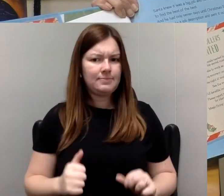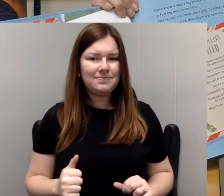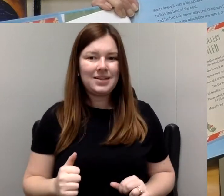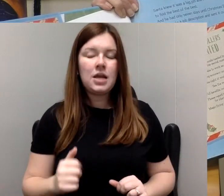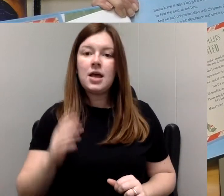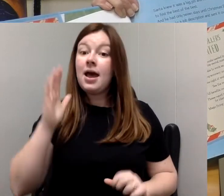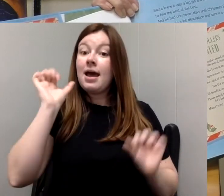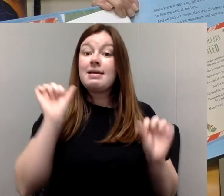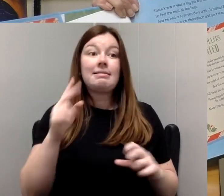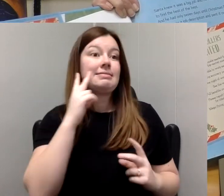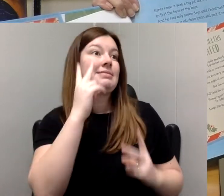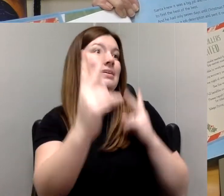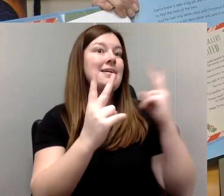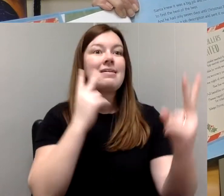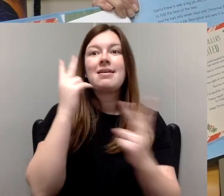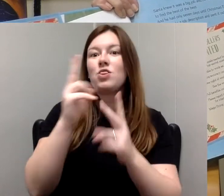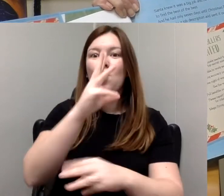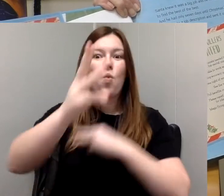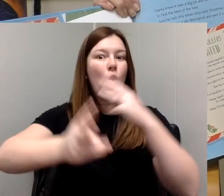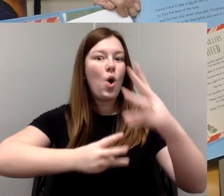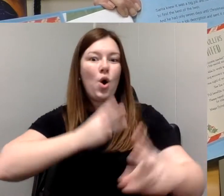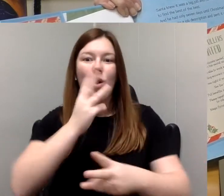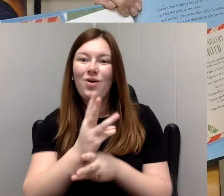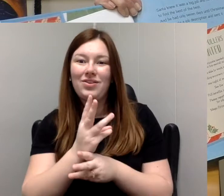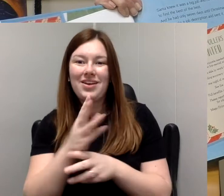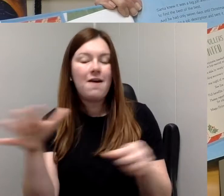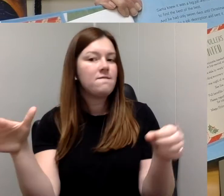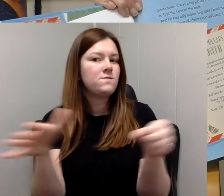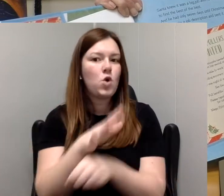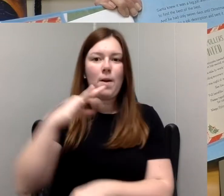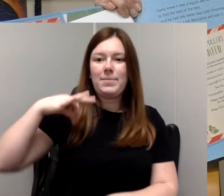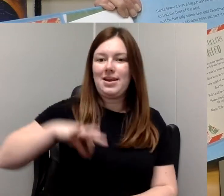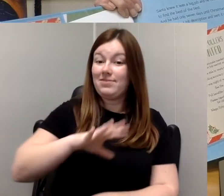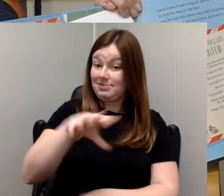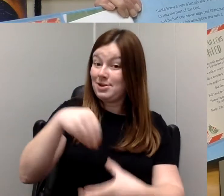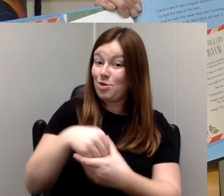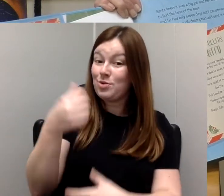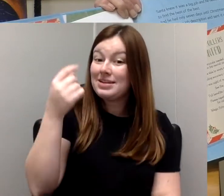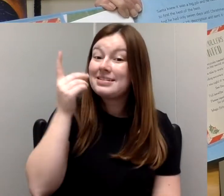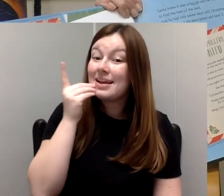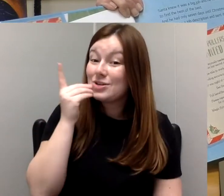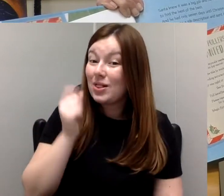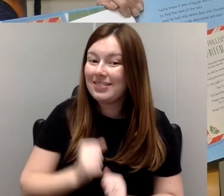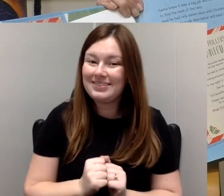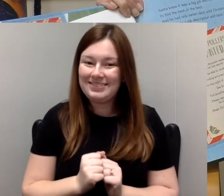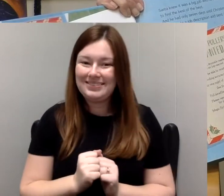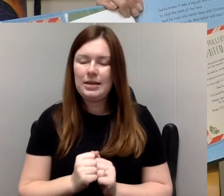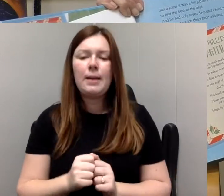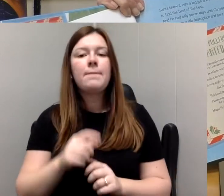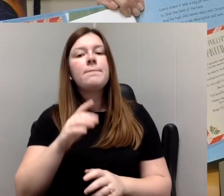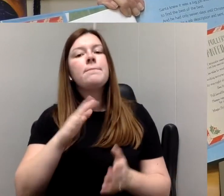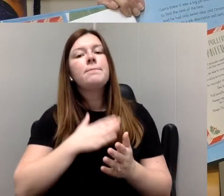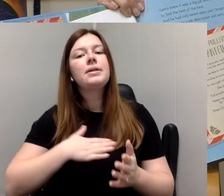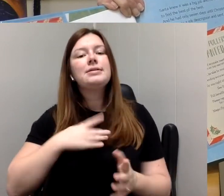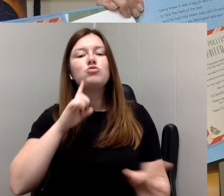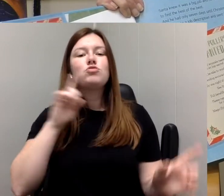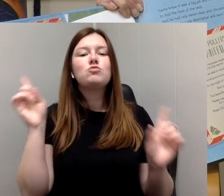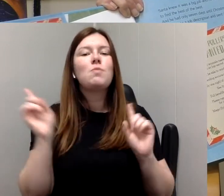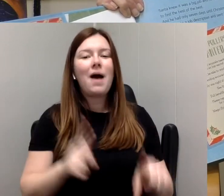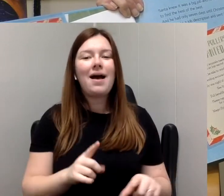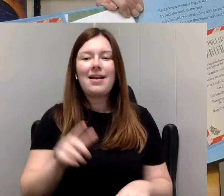world. Full benefits including dental. Please report to the North Pole for an interview.